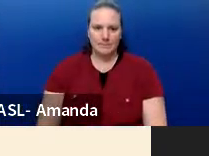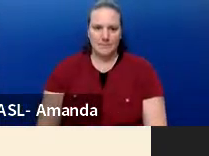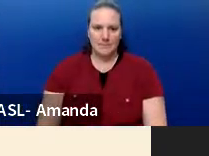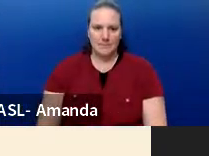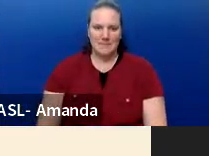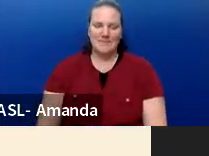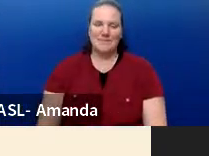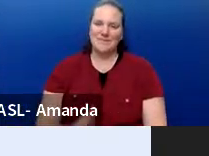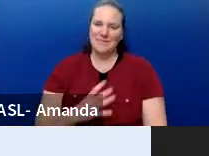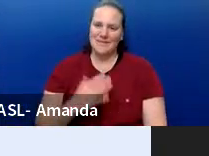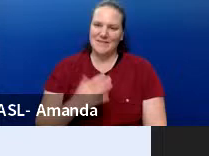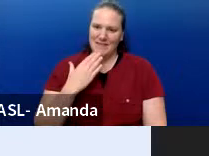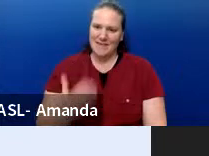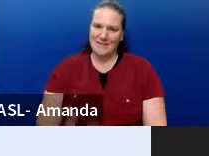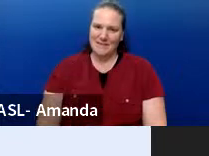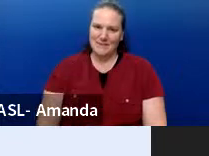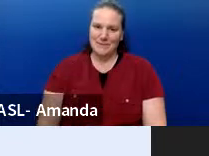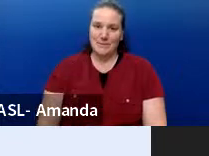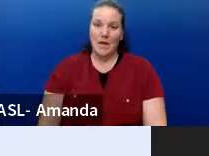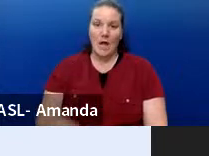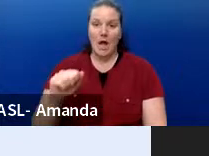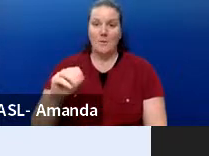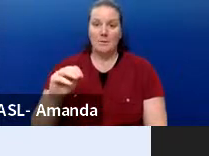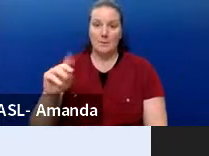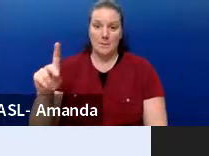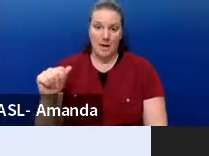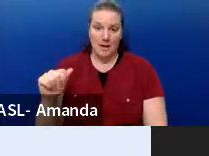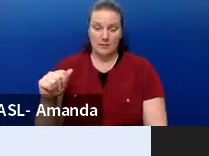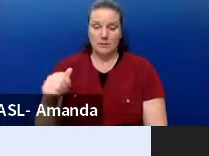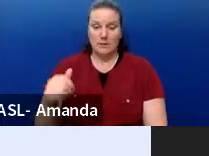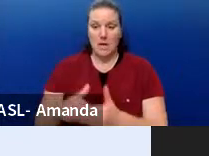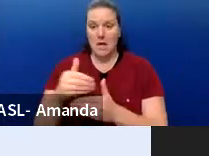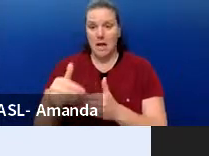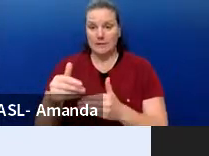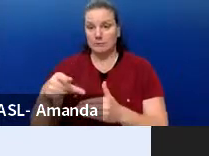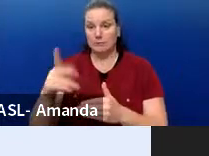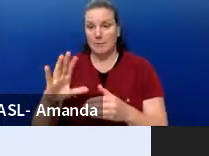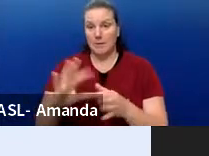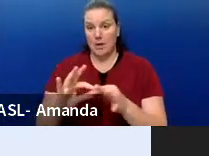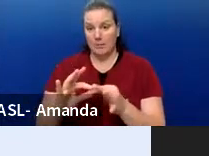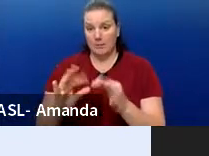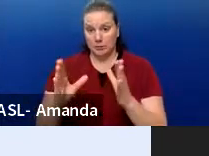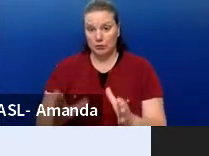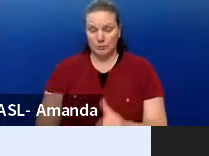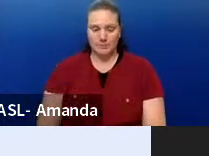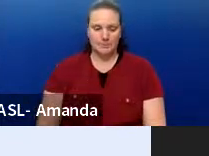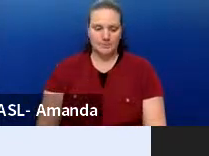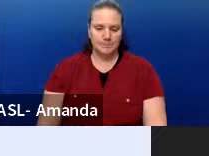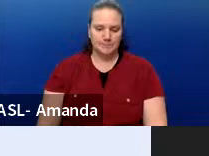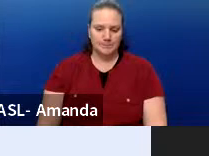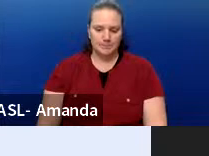Thank you. Amanda, let's go ahead and bring in our next public commenter.